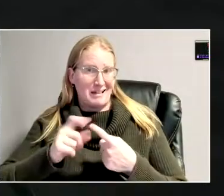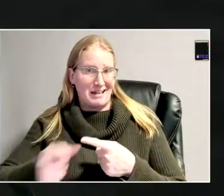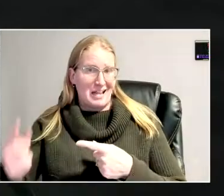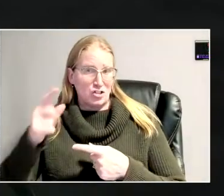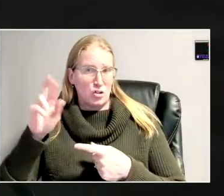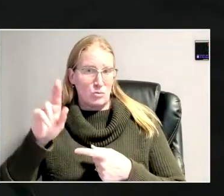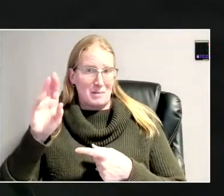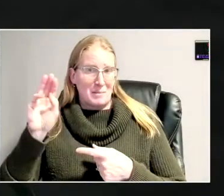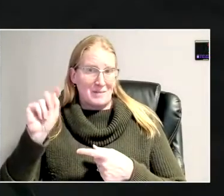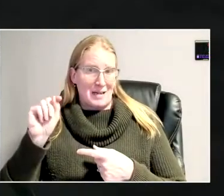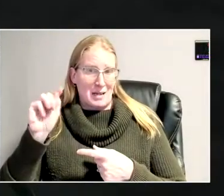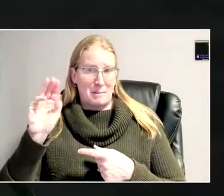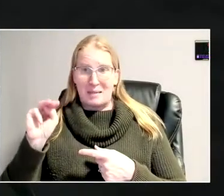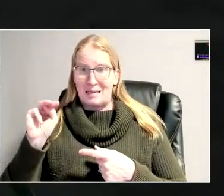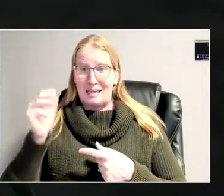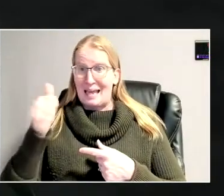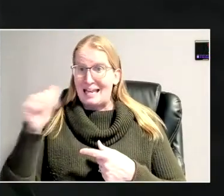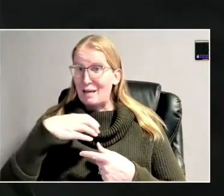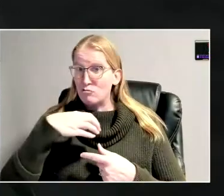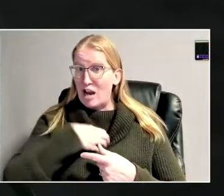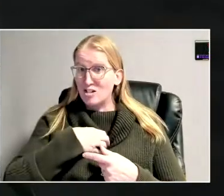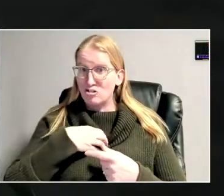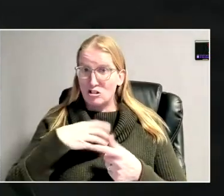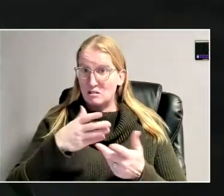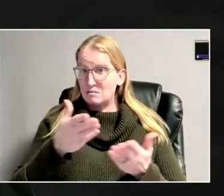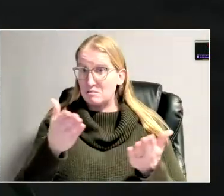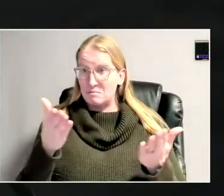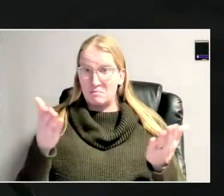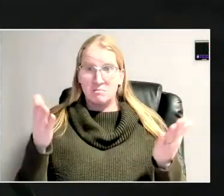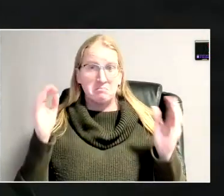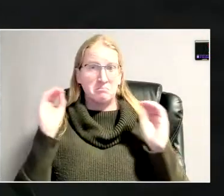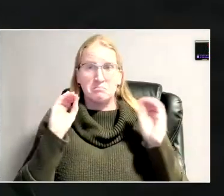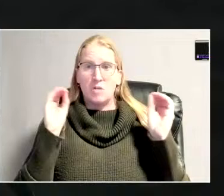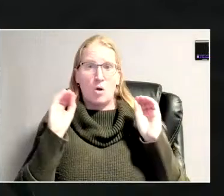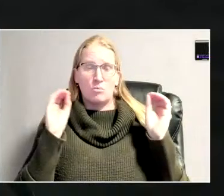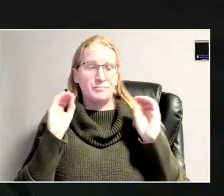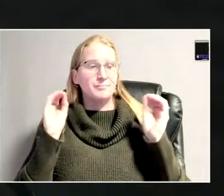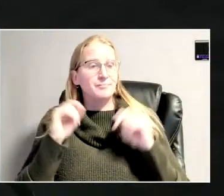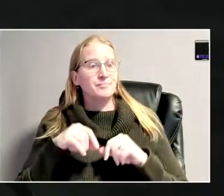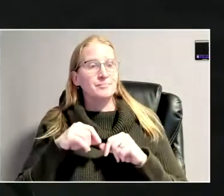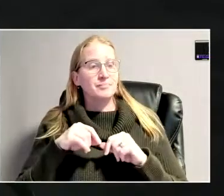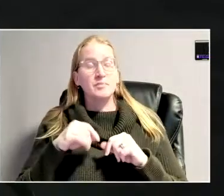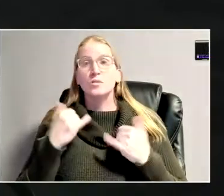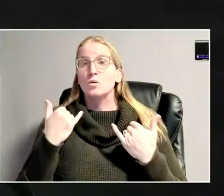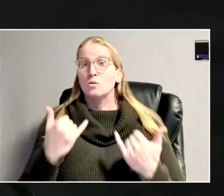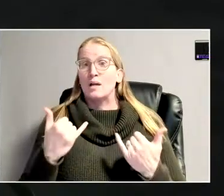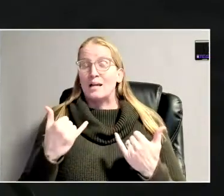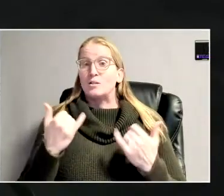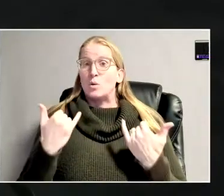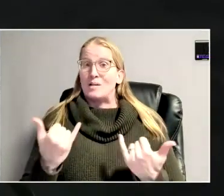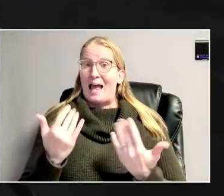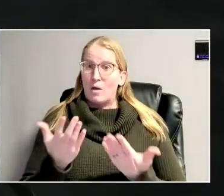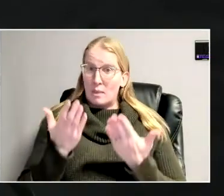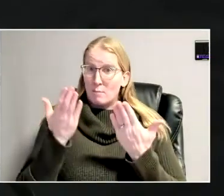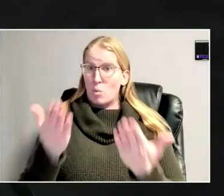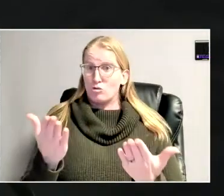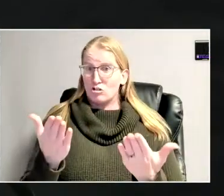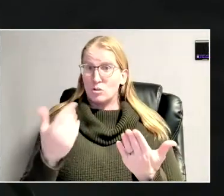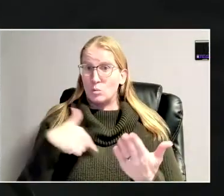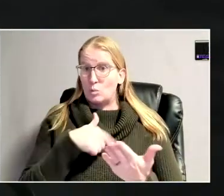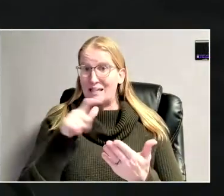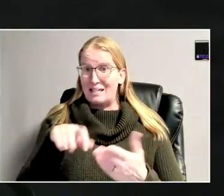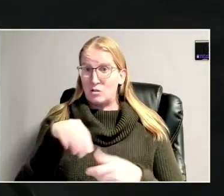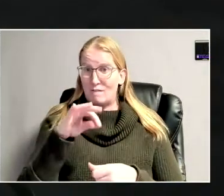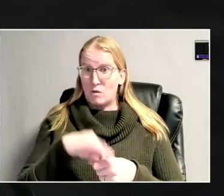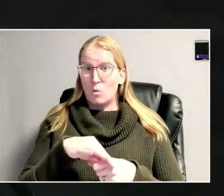objection excellent so the motion that's now in front of the body is to elect I'm to